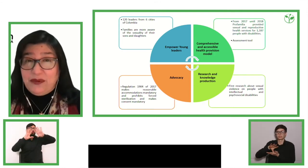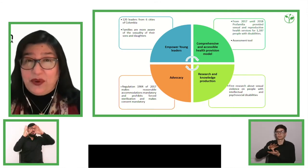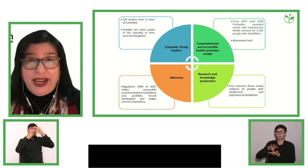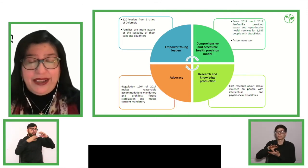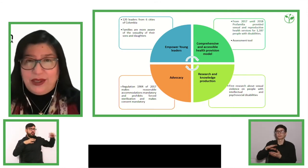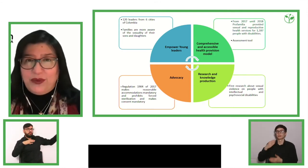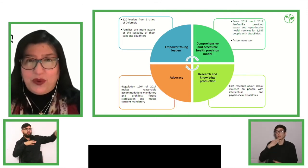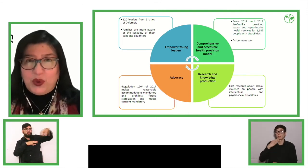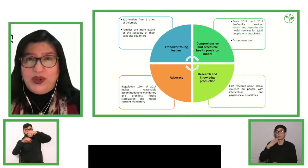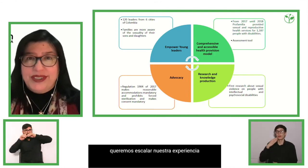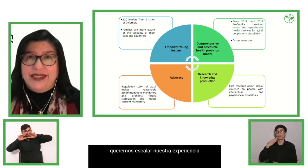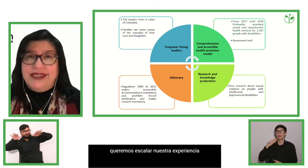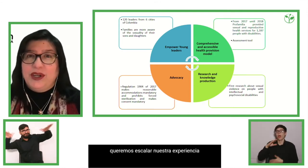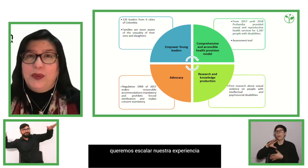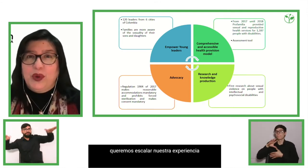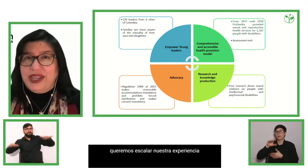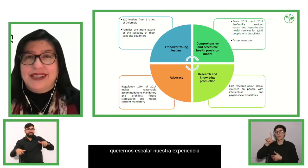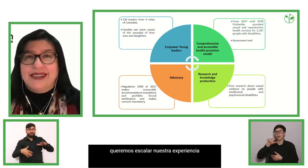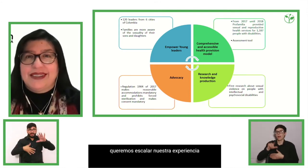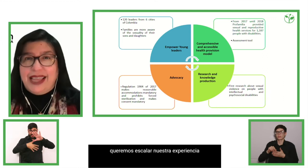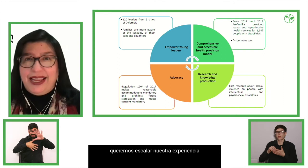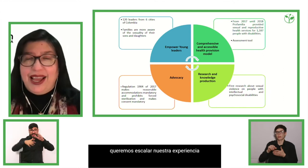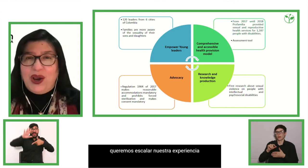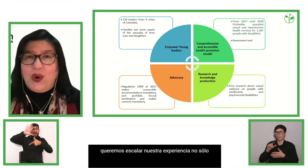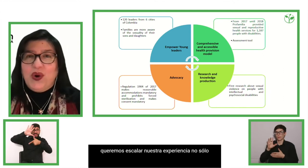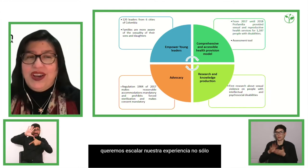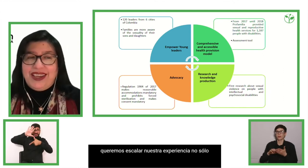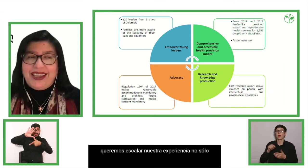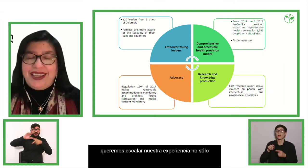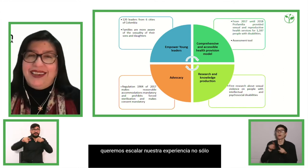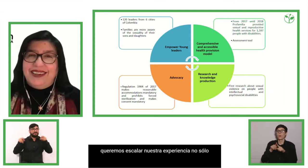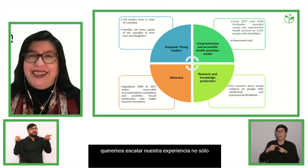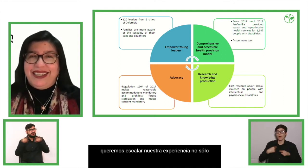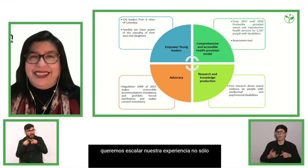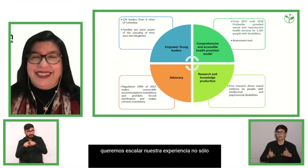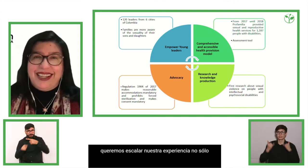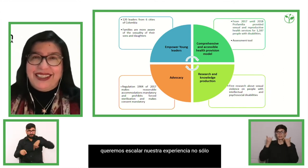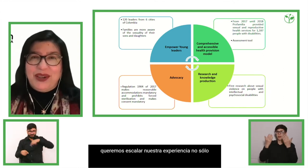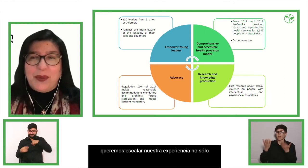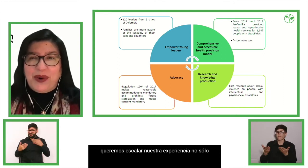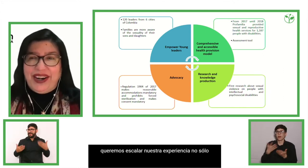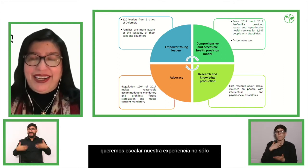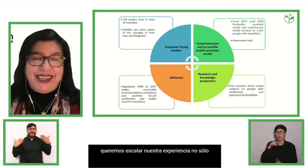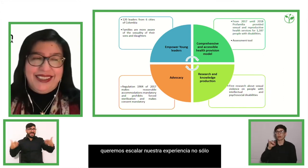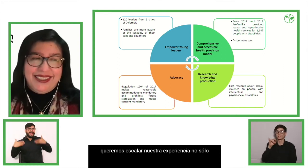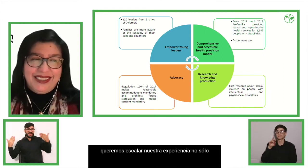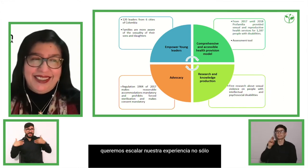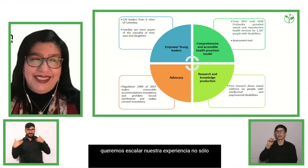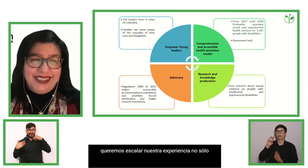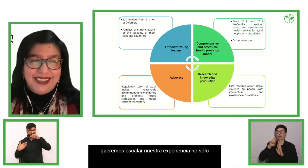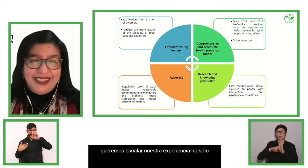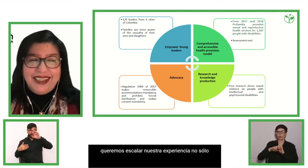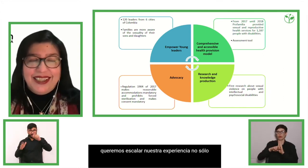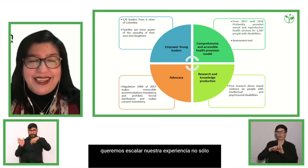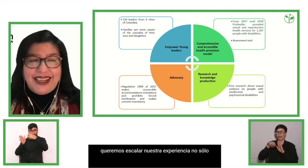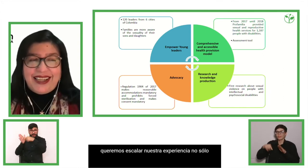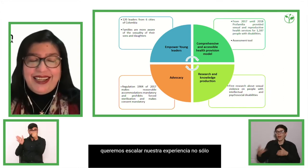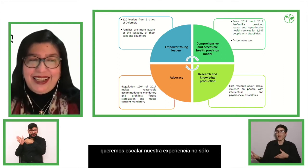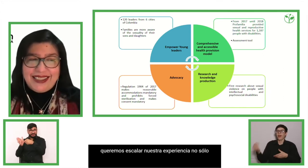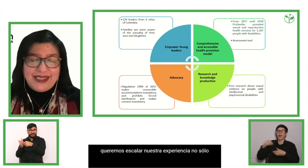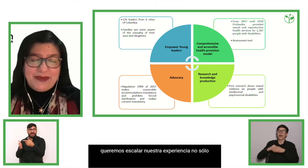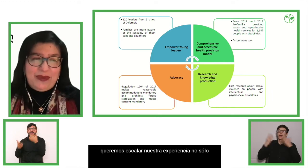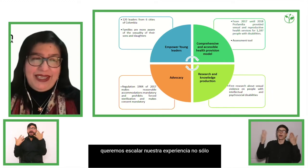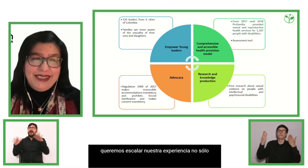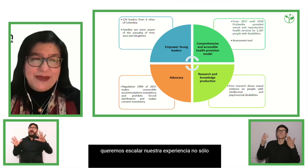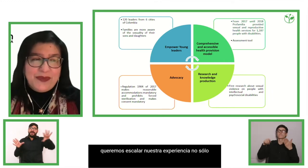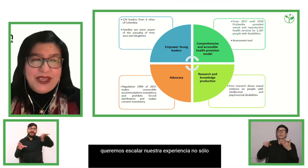We celebrate, of course, that Zero Project entonces celebramos que Zero Project esté ahora en América Latina.